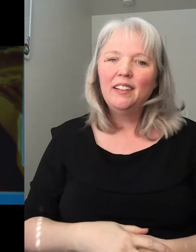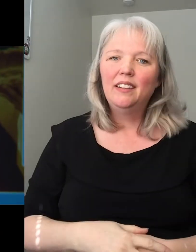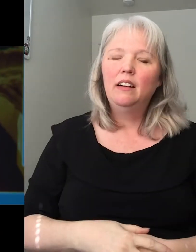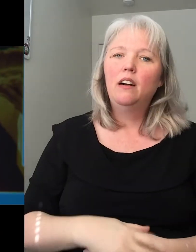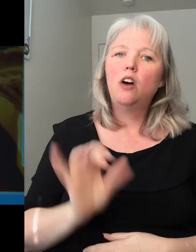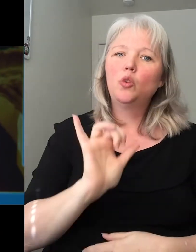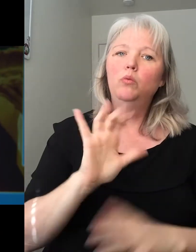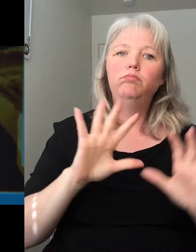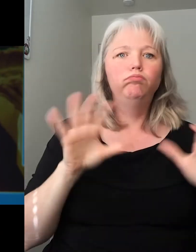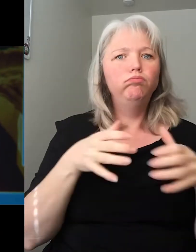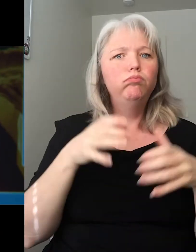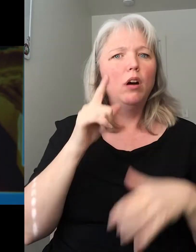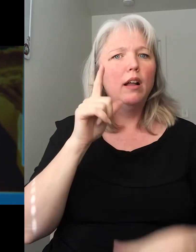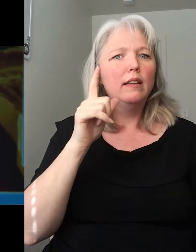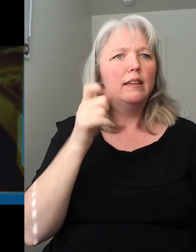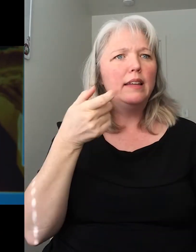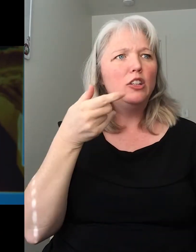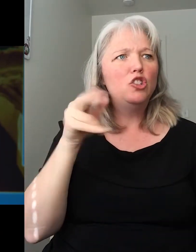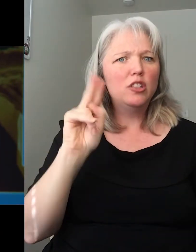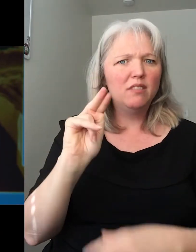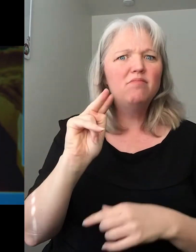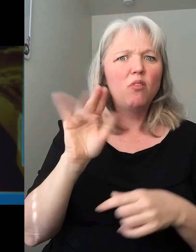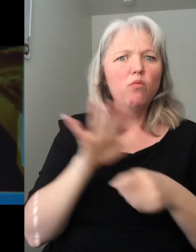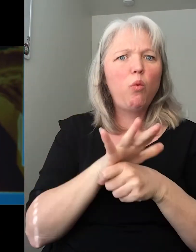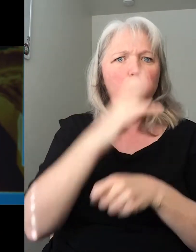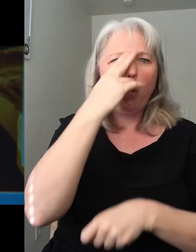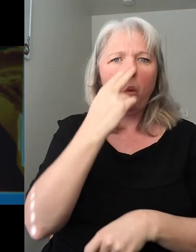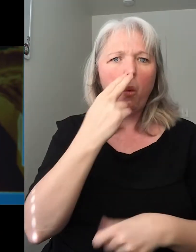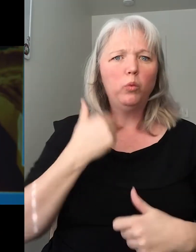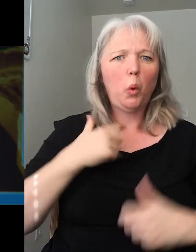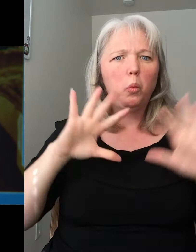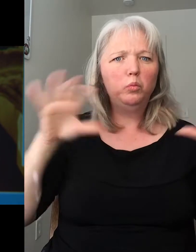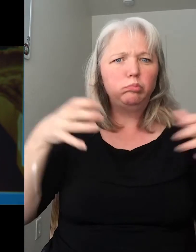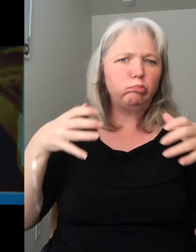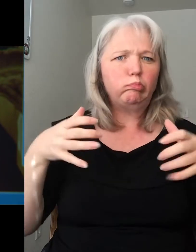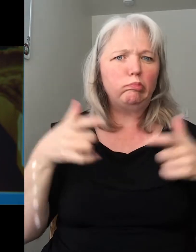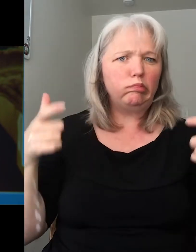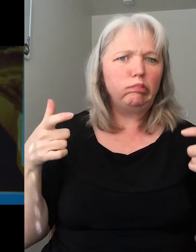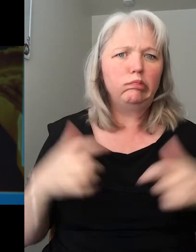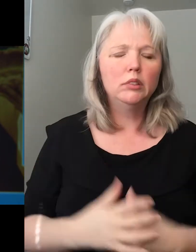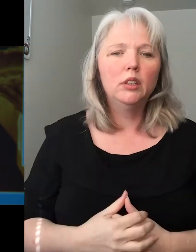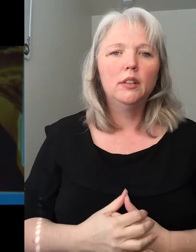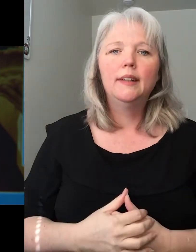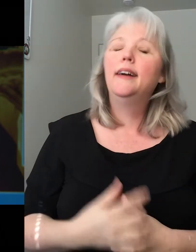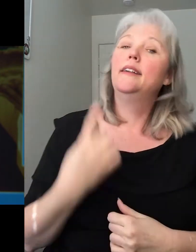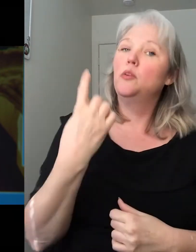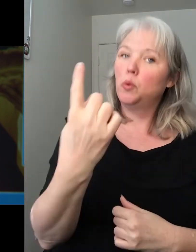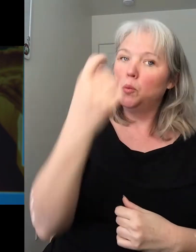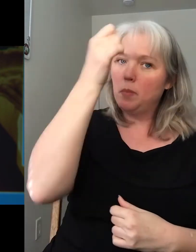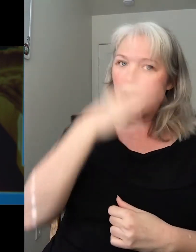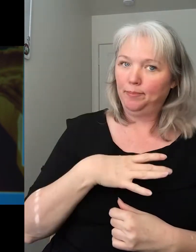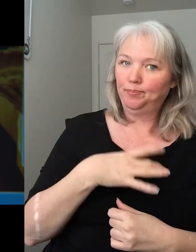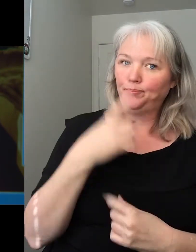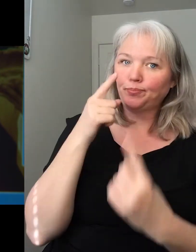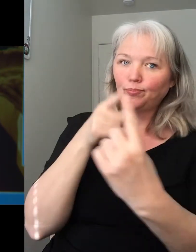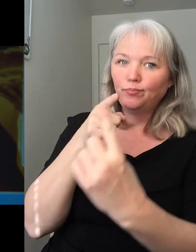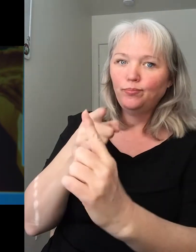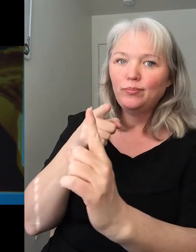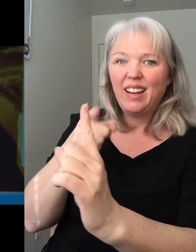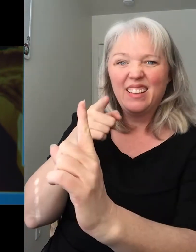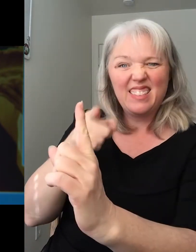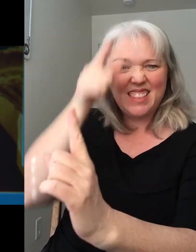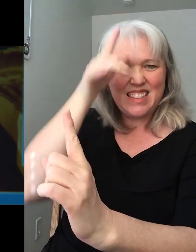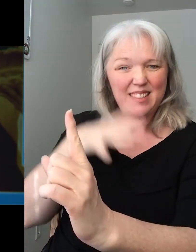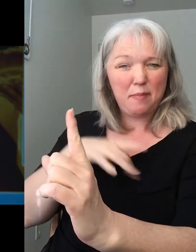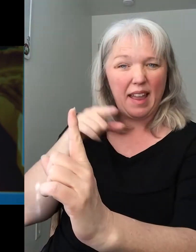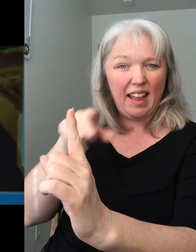there were possibly a legion, maybe, a legion of Roman soldiers. And then there was a man.